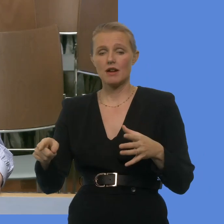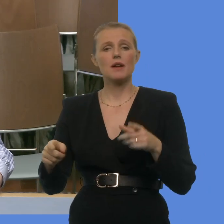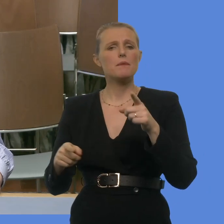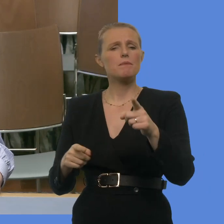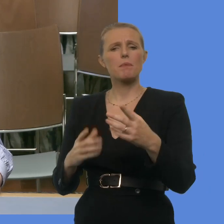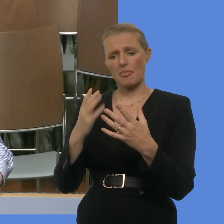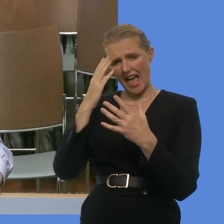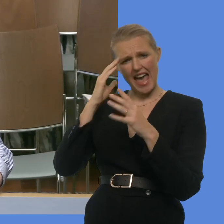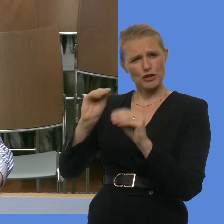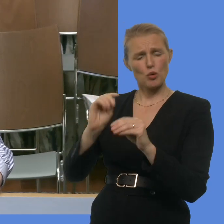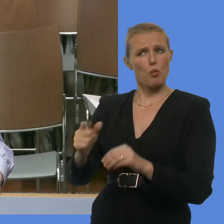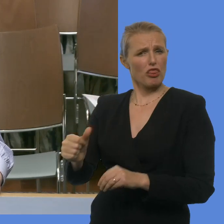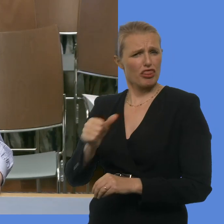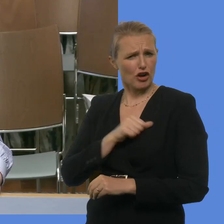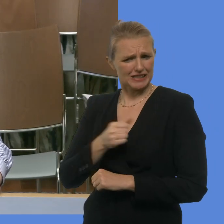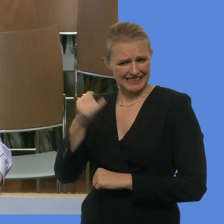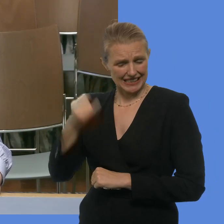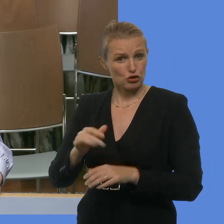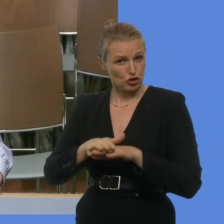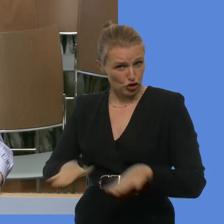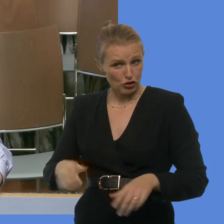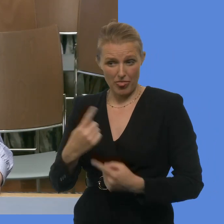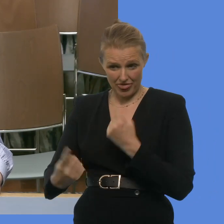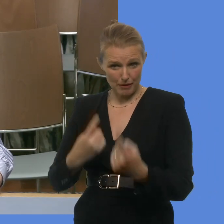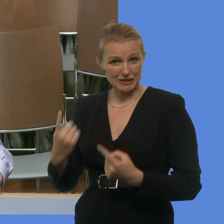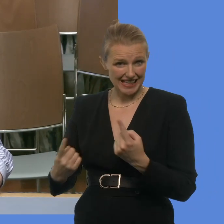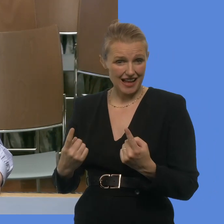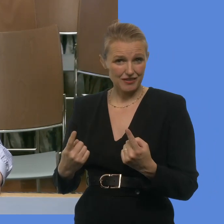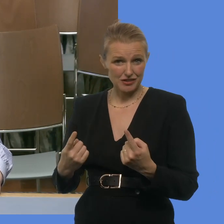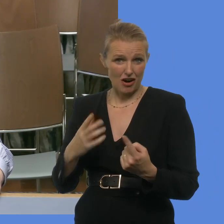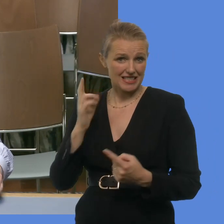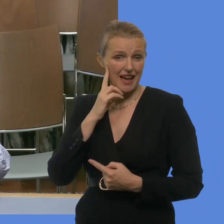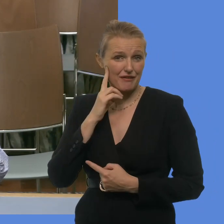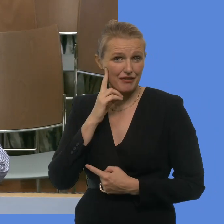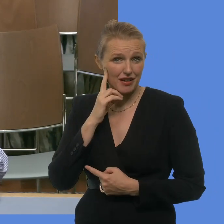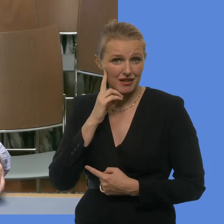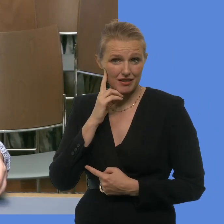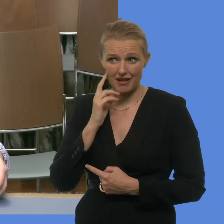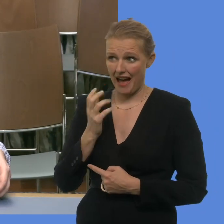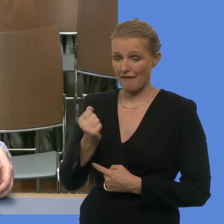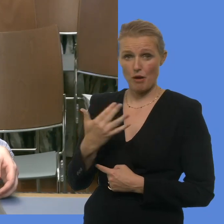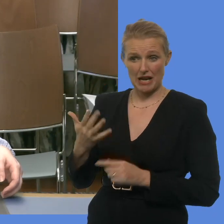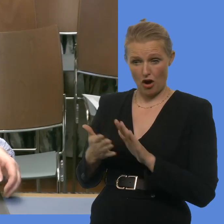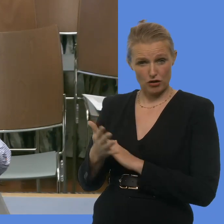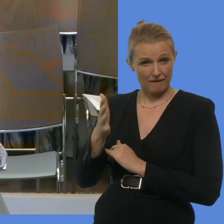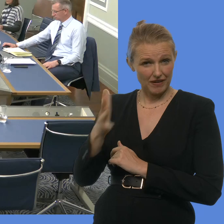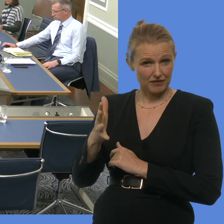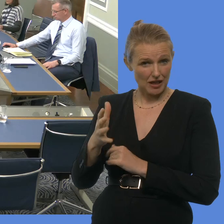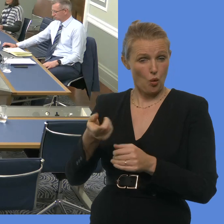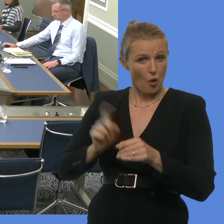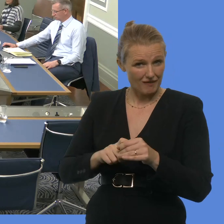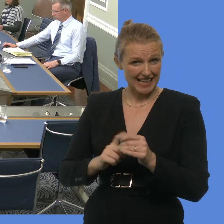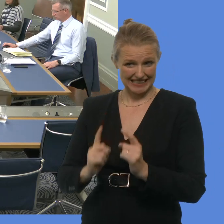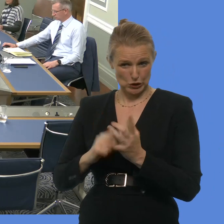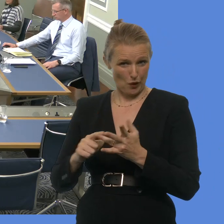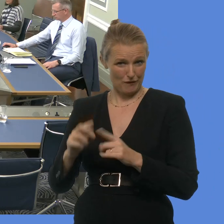over 1,600 children rely on just under a total of 50 qualified teachers of the deaf. So the